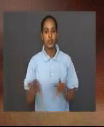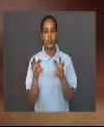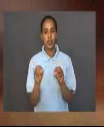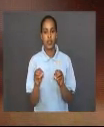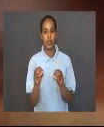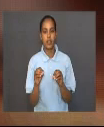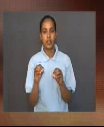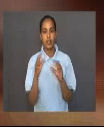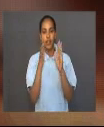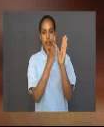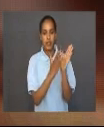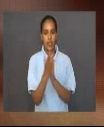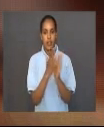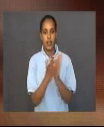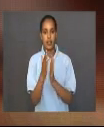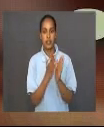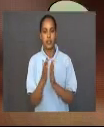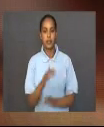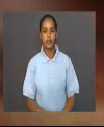Students, let's get ready.